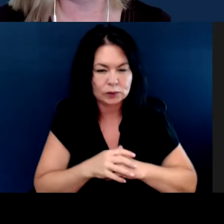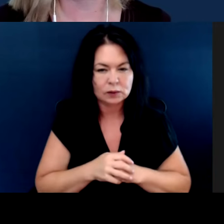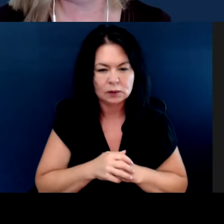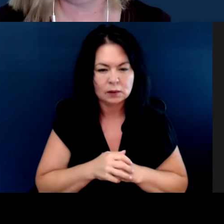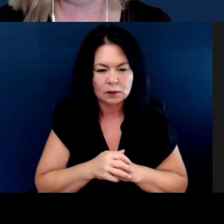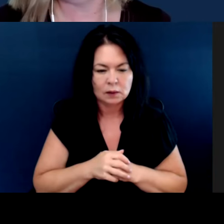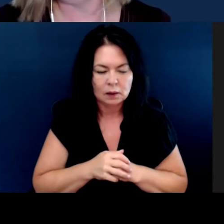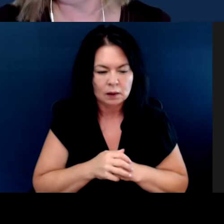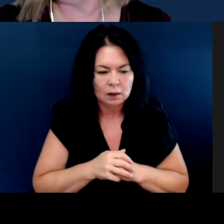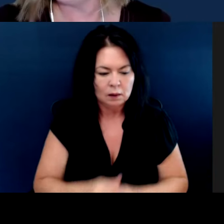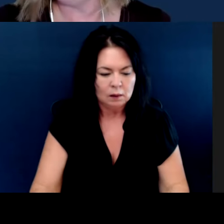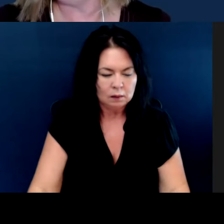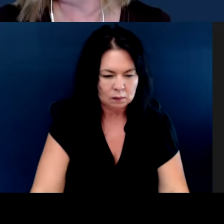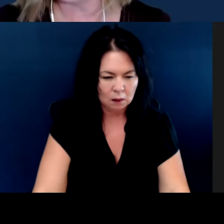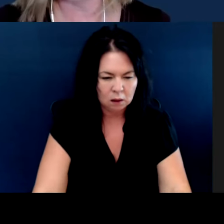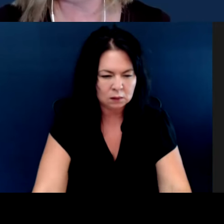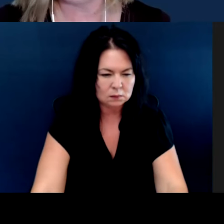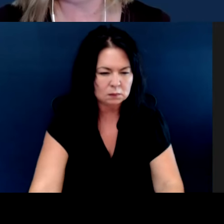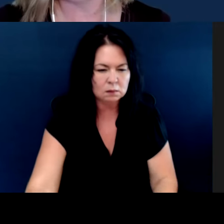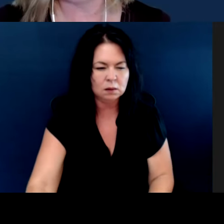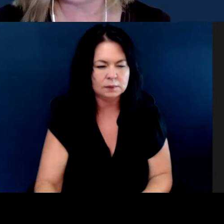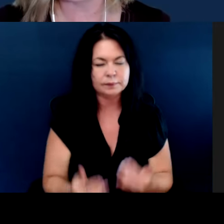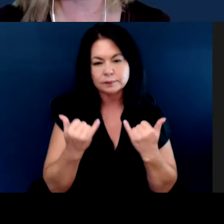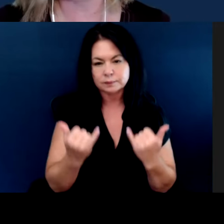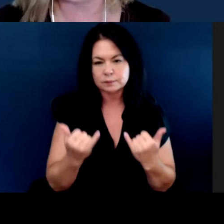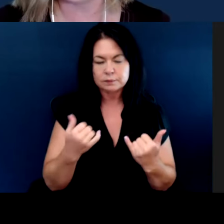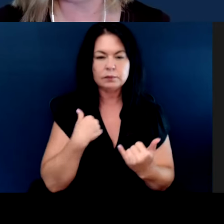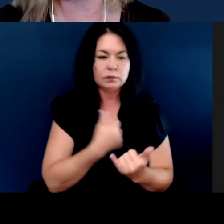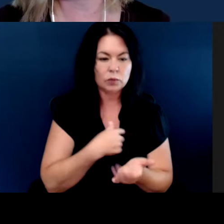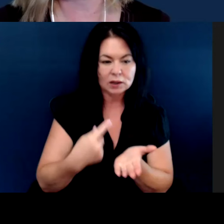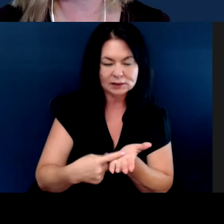All right, so now that we've talked about Part